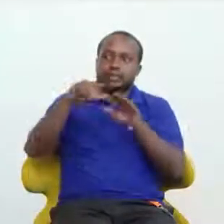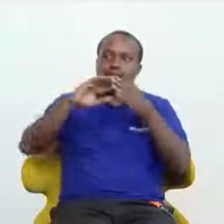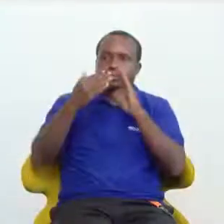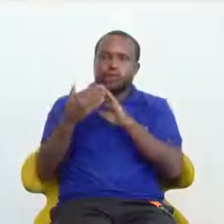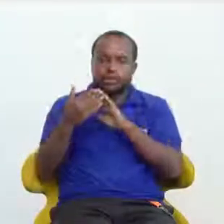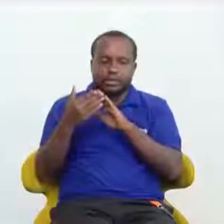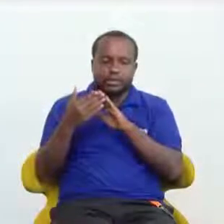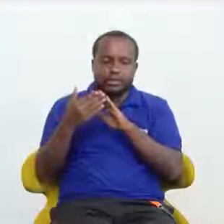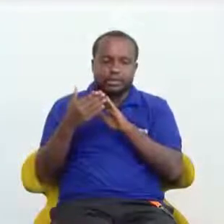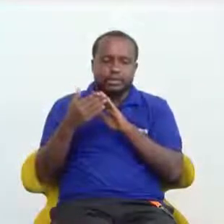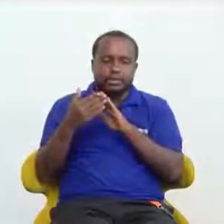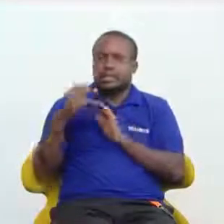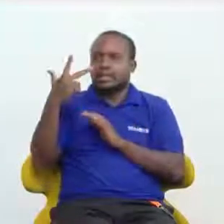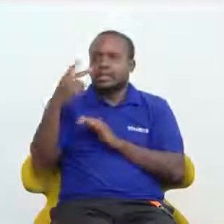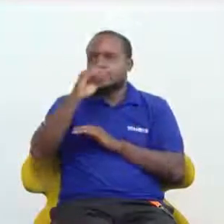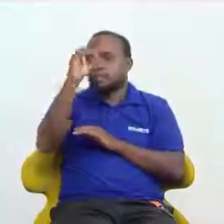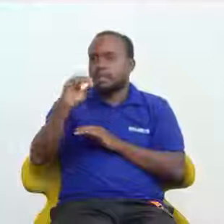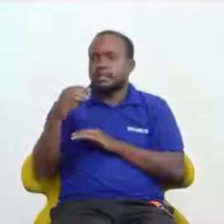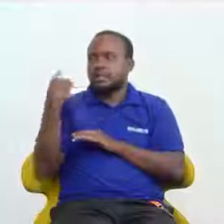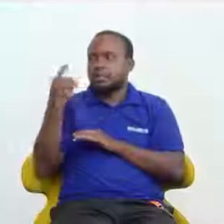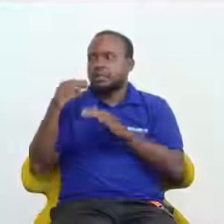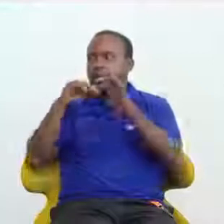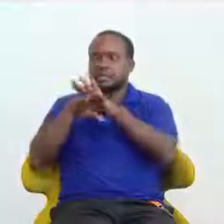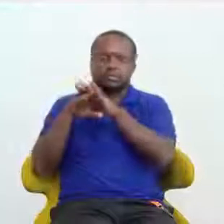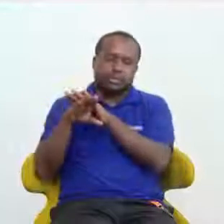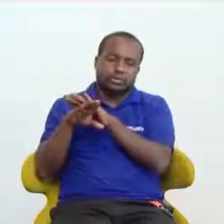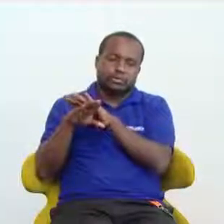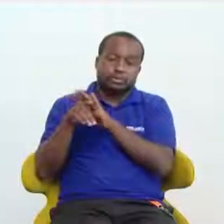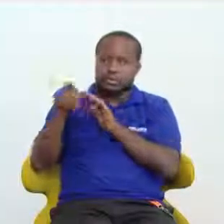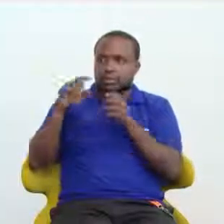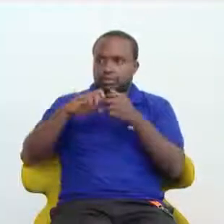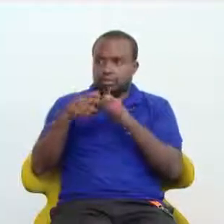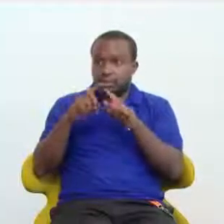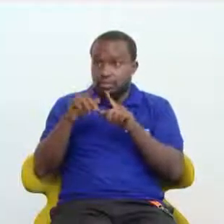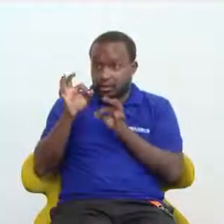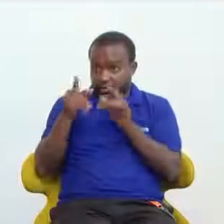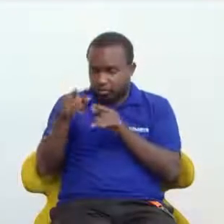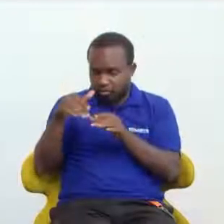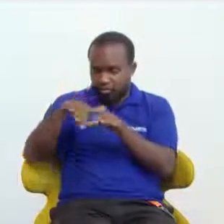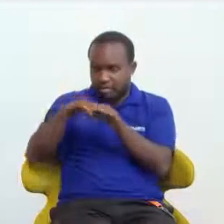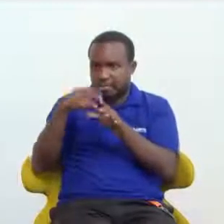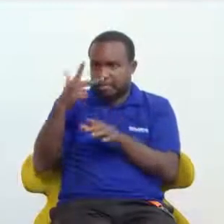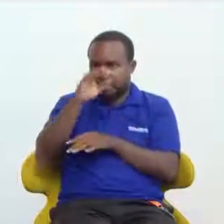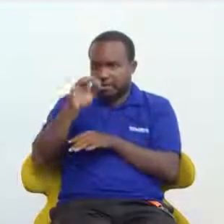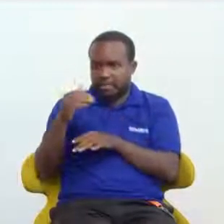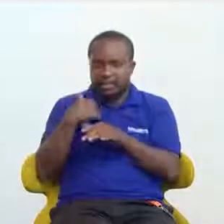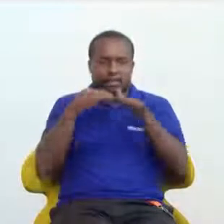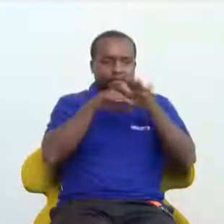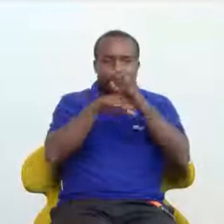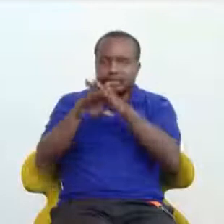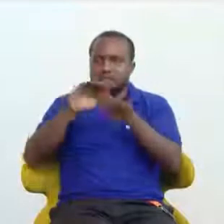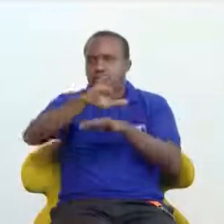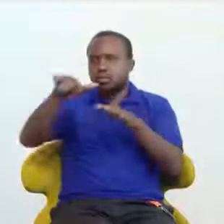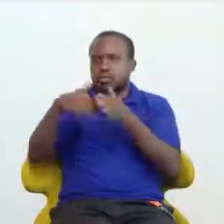to WebAIM, only 3% of websites are fully accessible. That's a problem. But if you're one of those 3%, you have access to all the people with